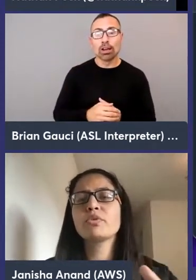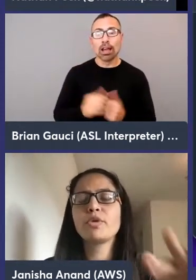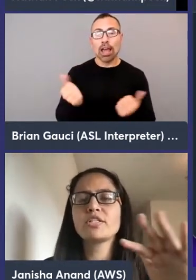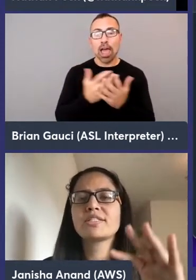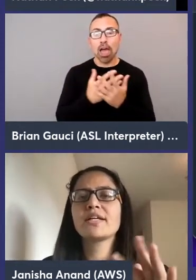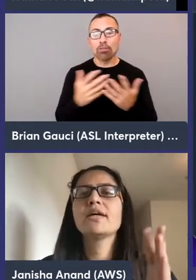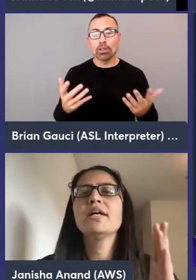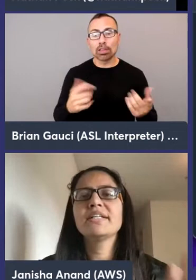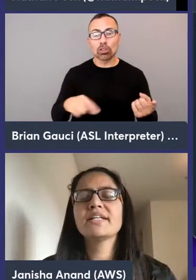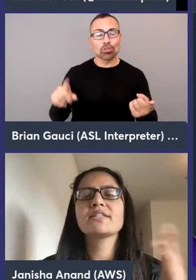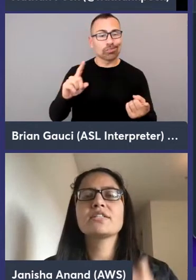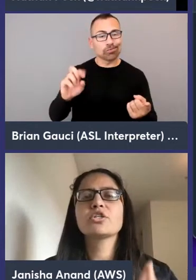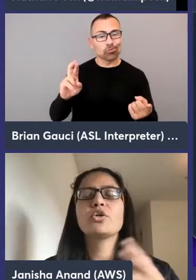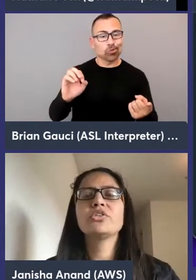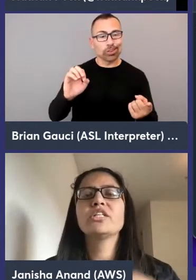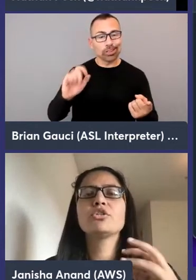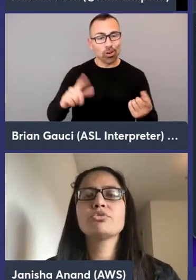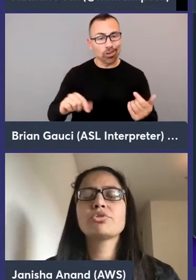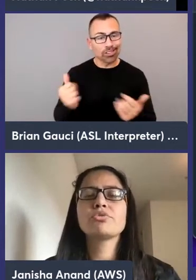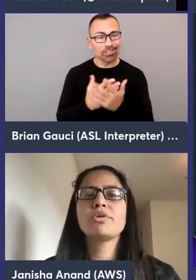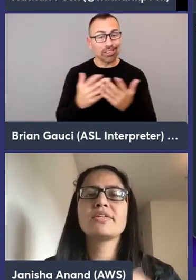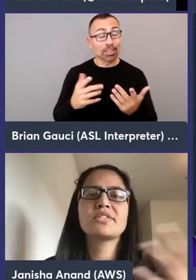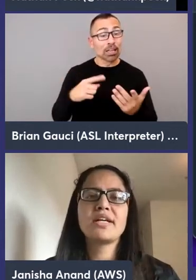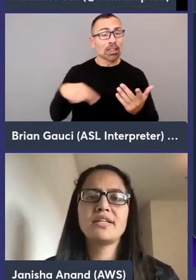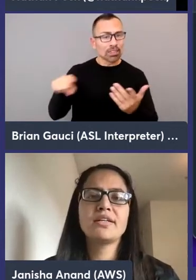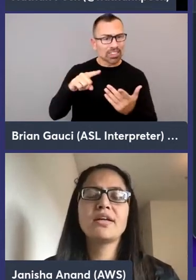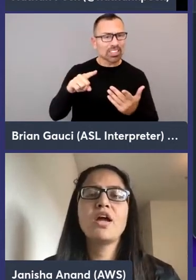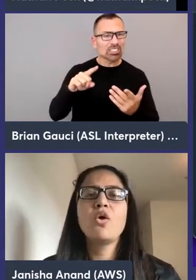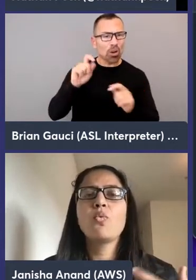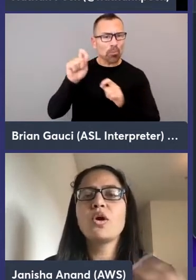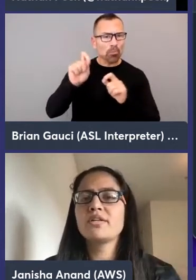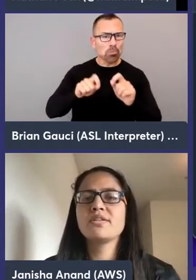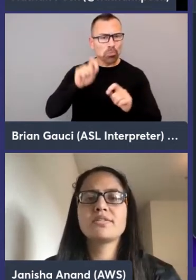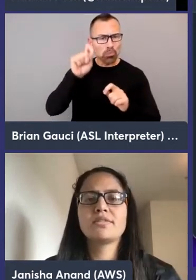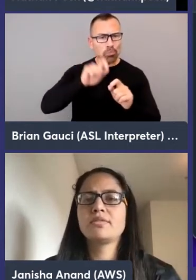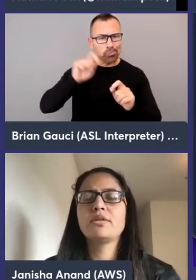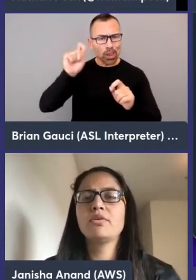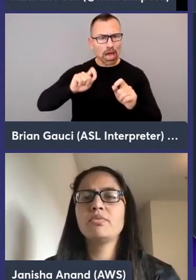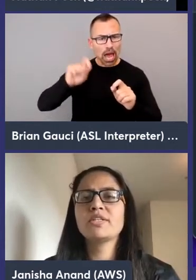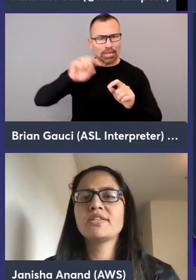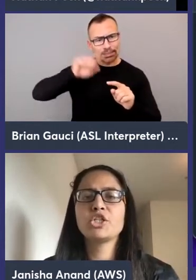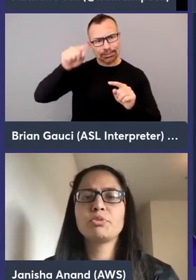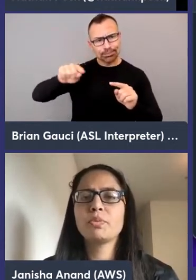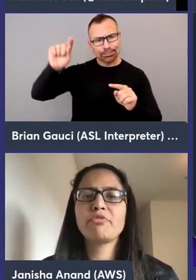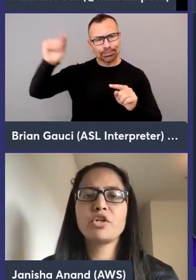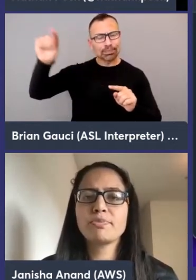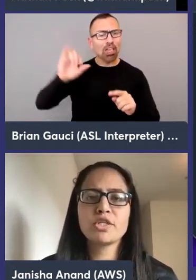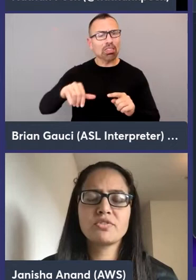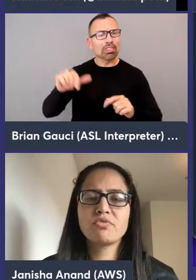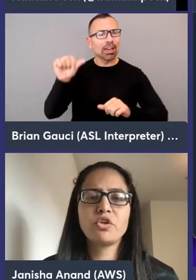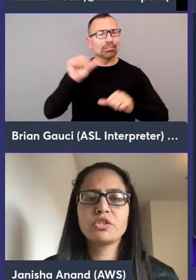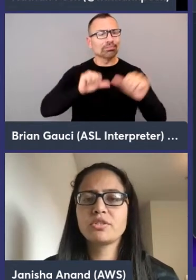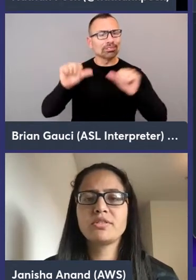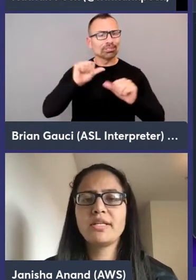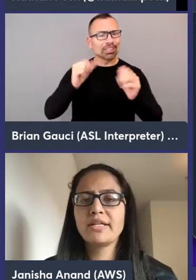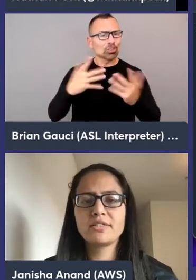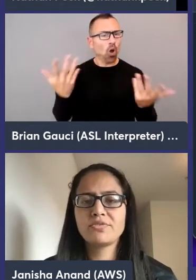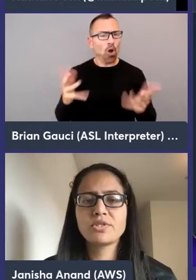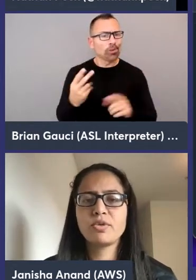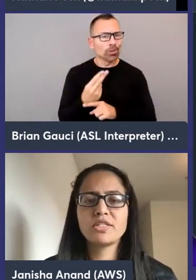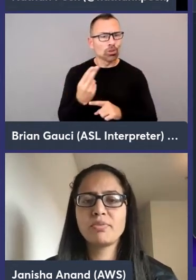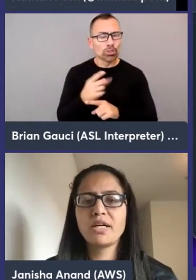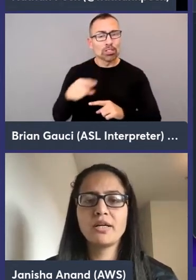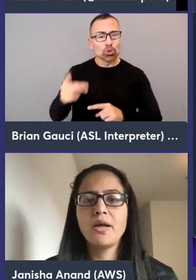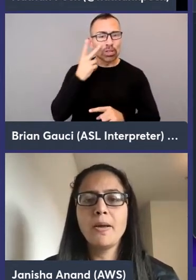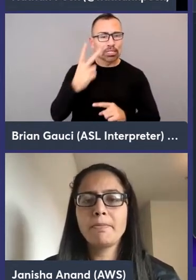most of the plots that data scientists are already used to understanding what's the ratio between my false positives and false